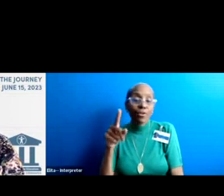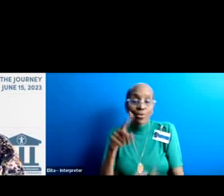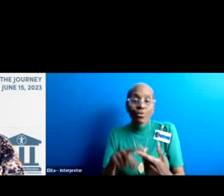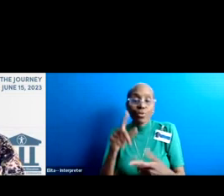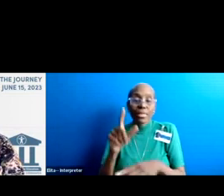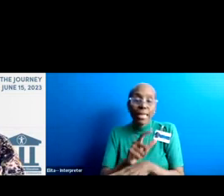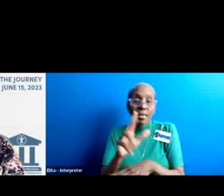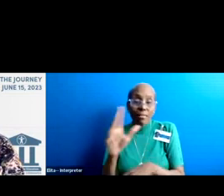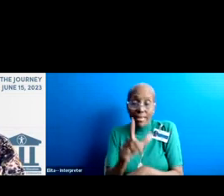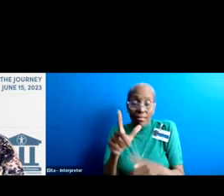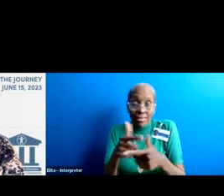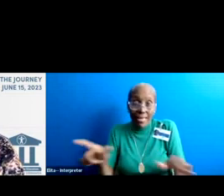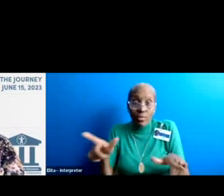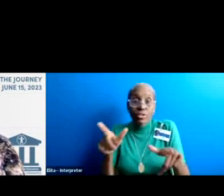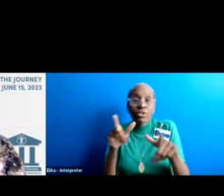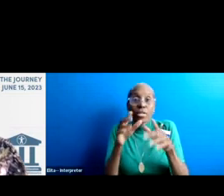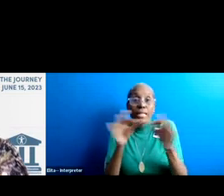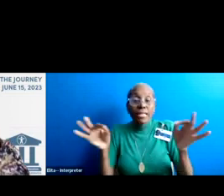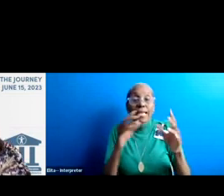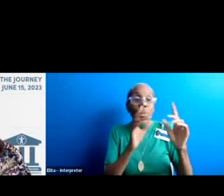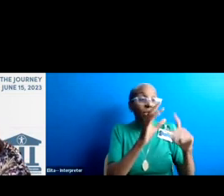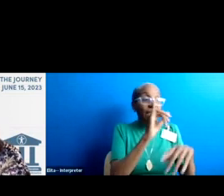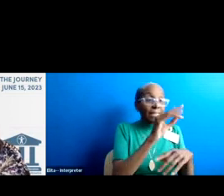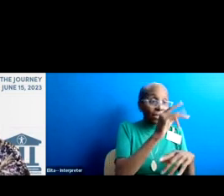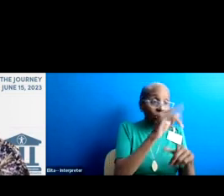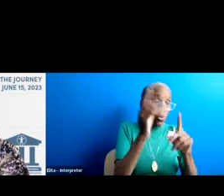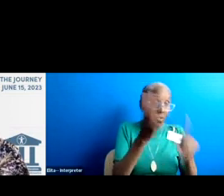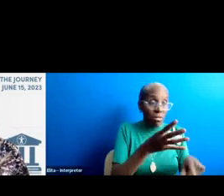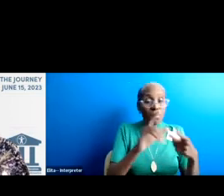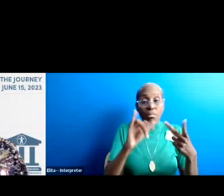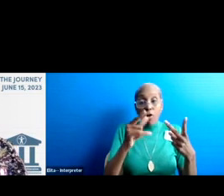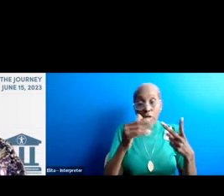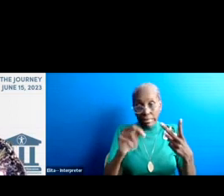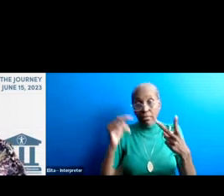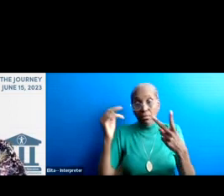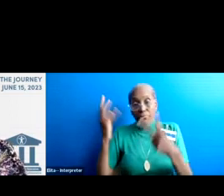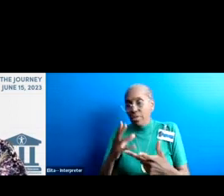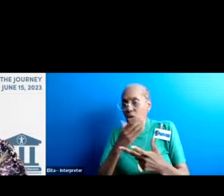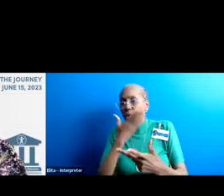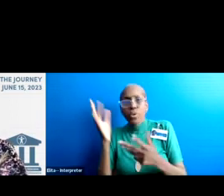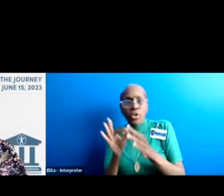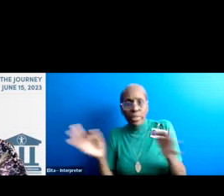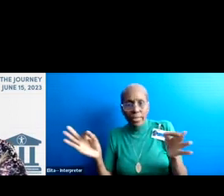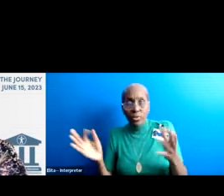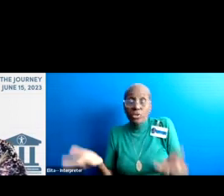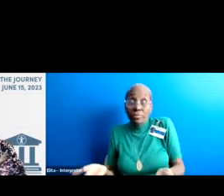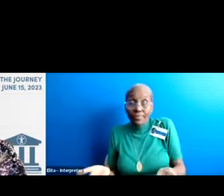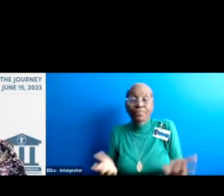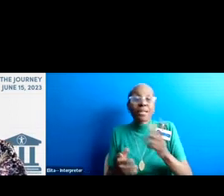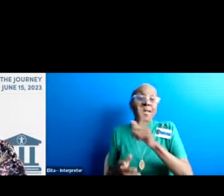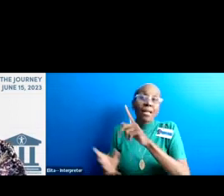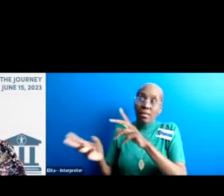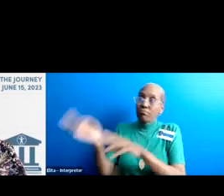some reason. Notice that it goes from install Steam, login, no language. All right. Now it starts going down the